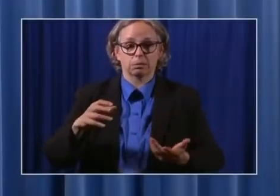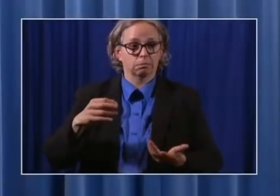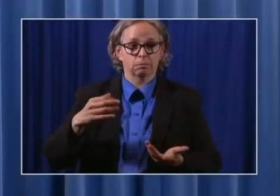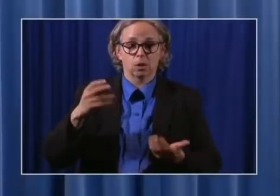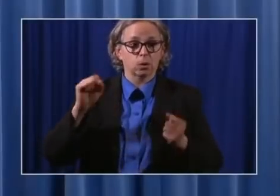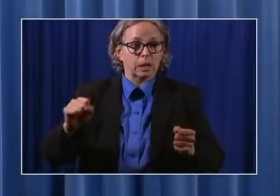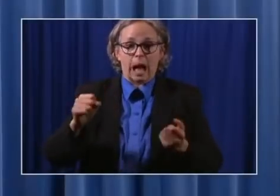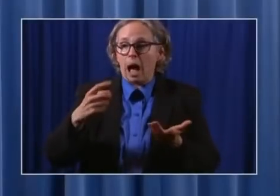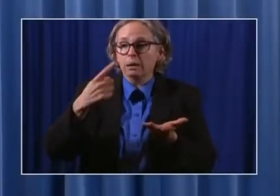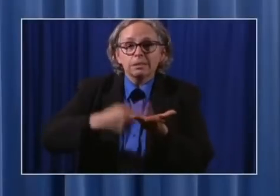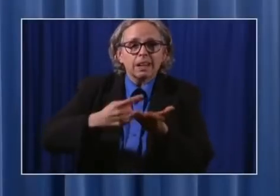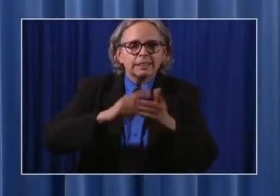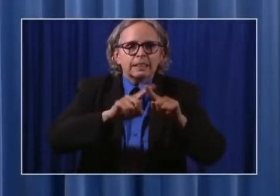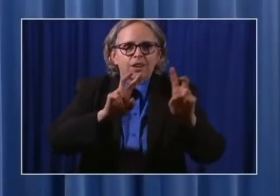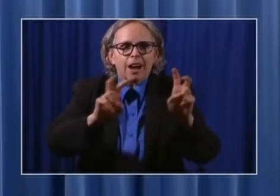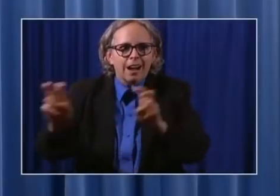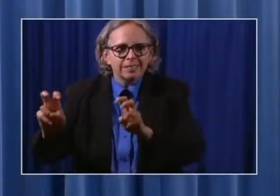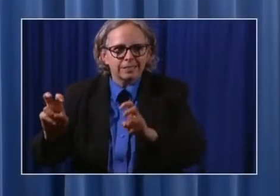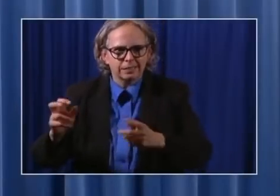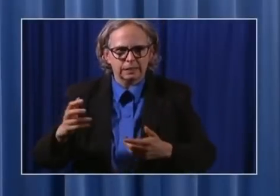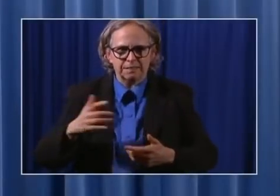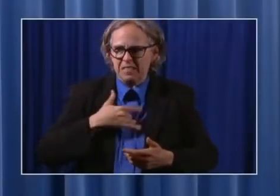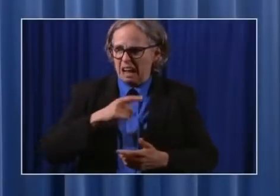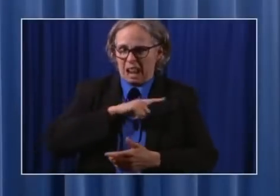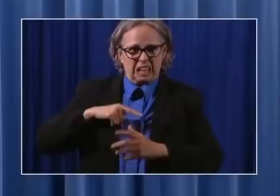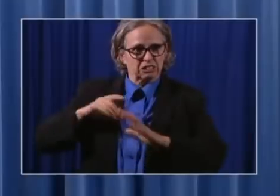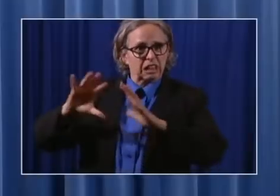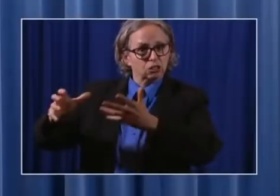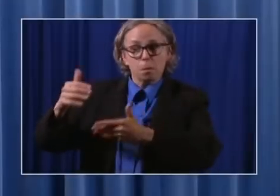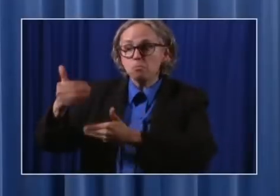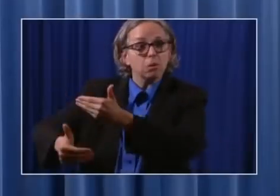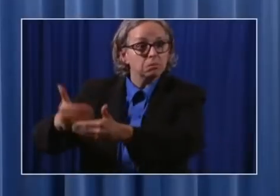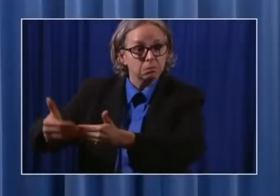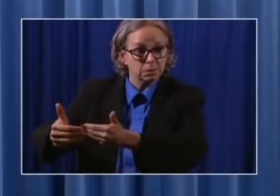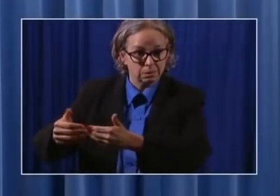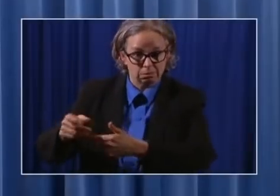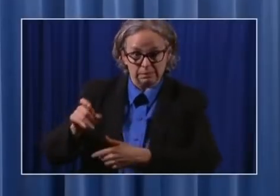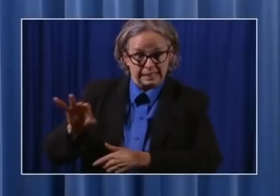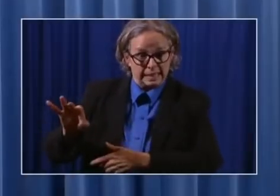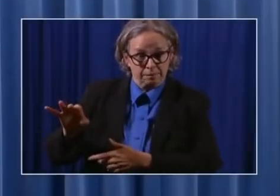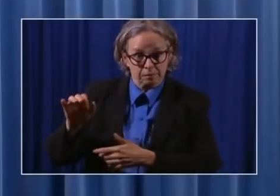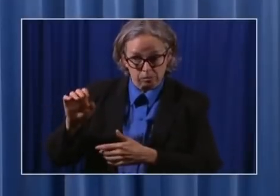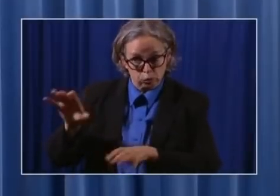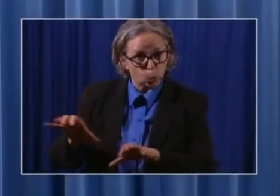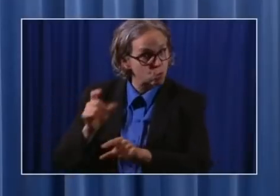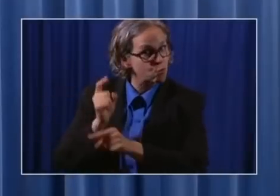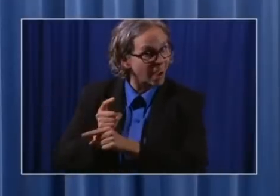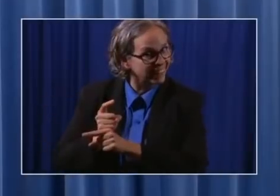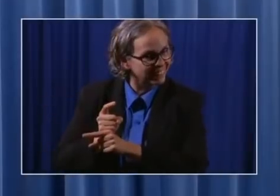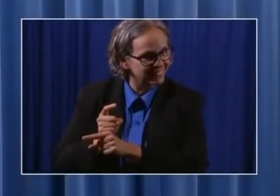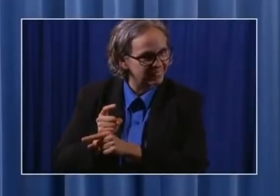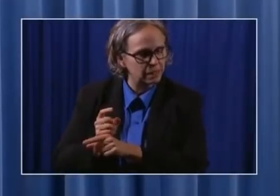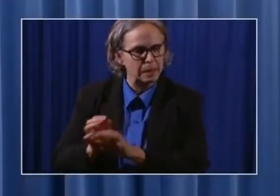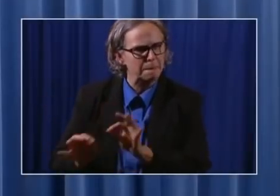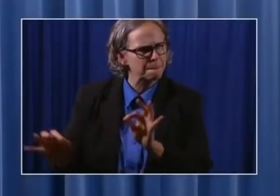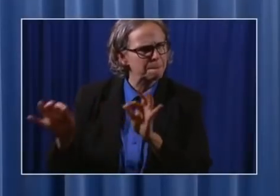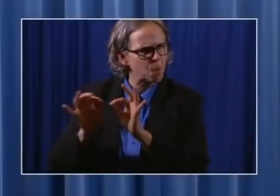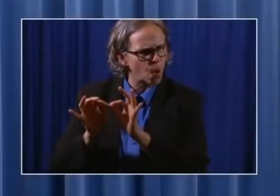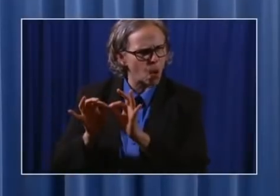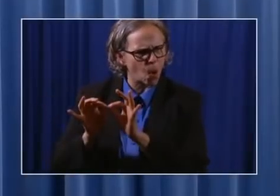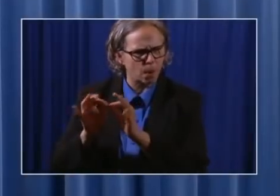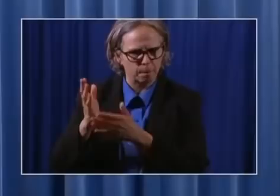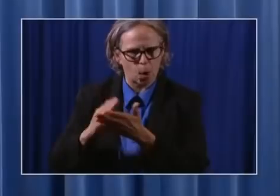think the legislative process, when it works correctly, is, an essential part of our country and our